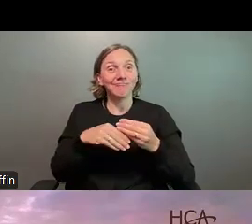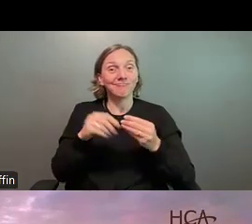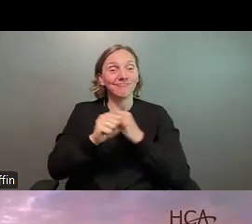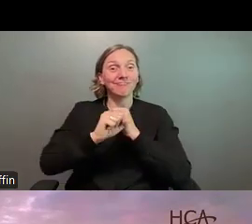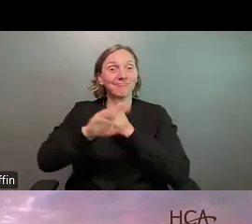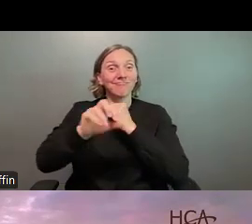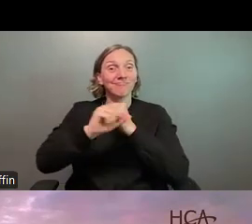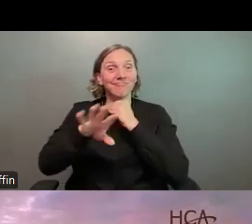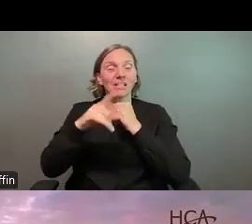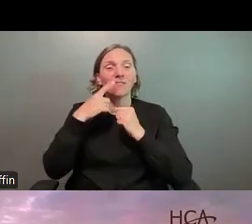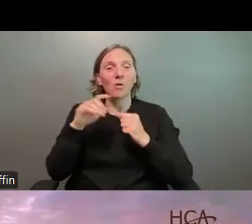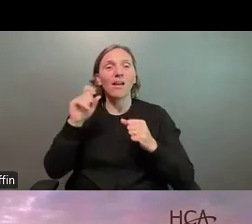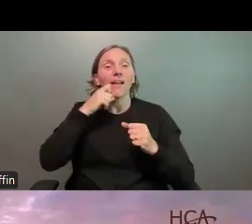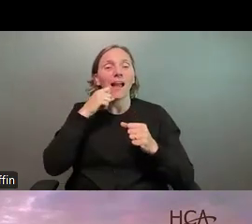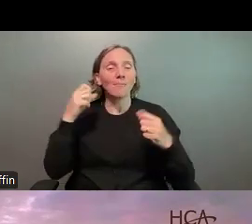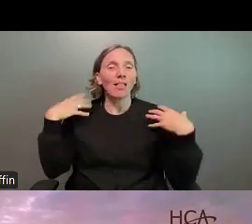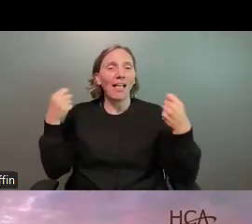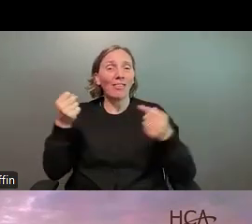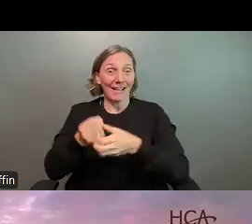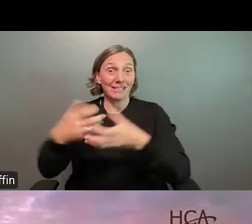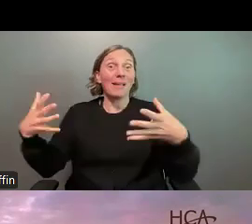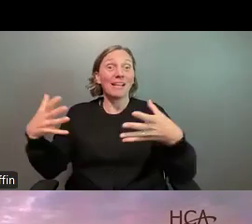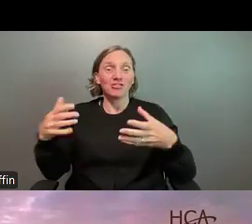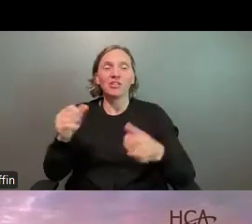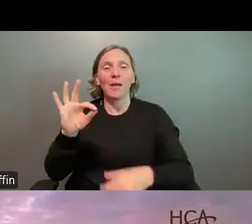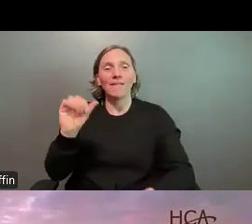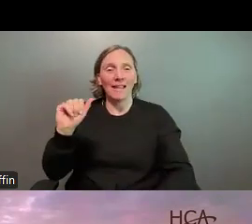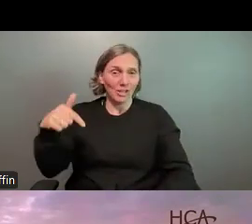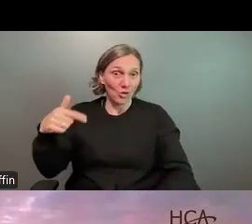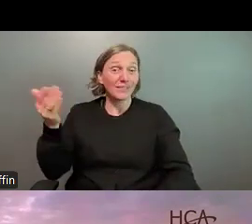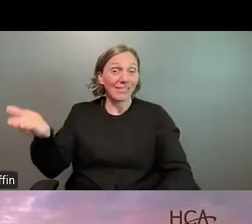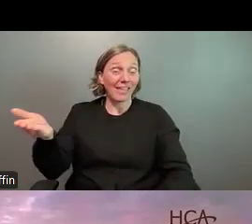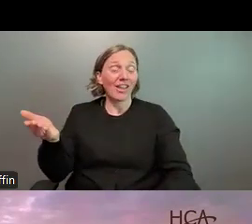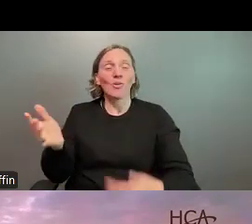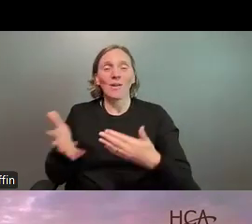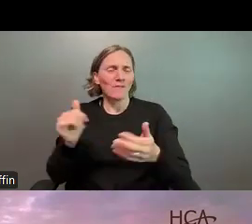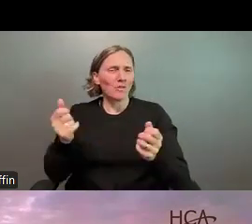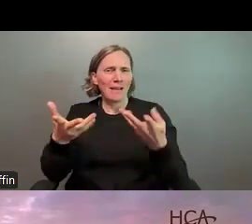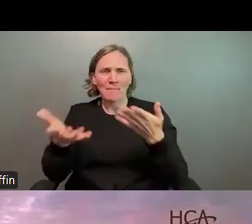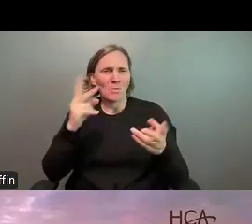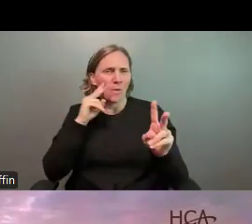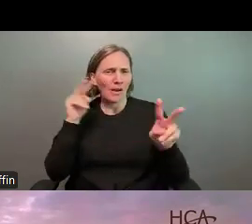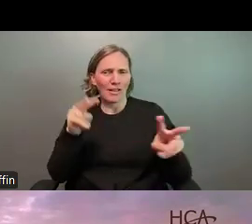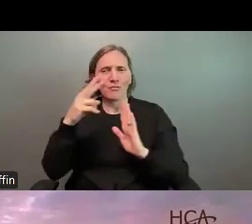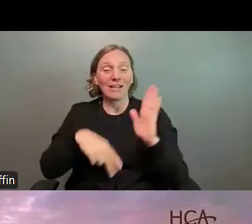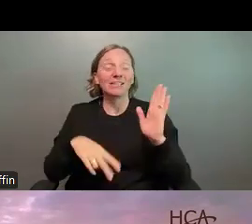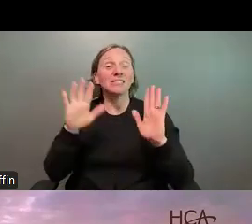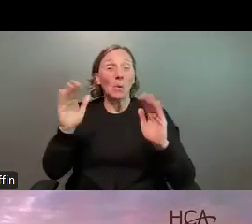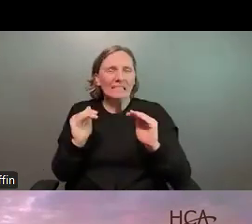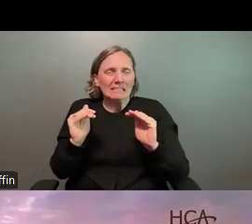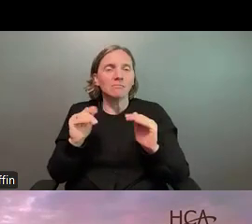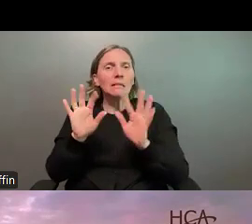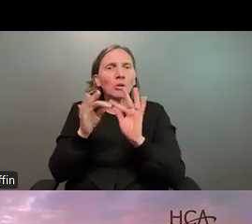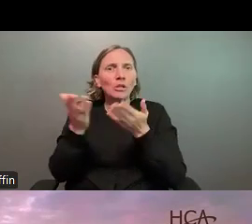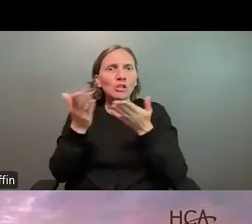FAQ in there and just lots of good information that you might want to take a look at. Interpreter services, I think the only other